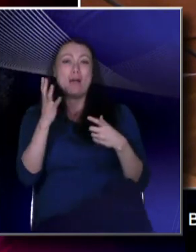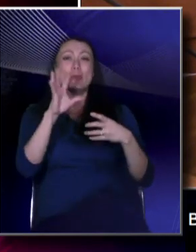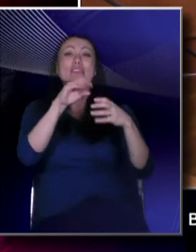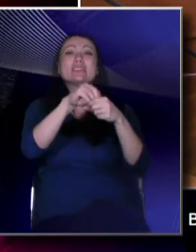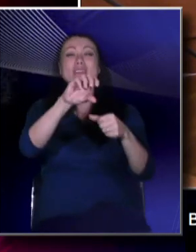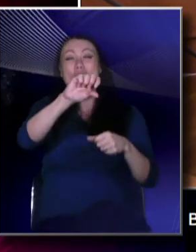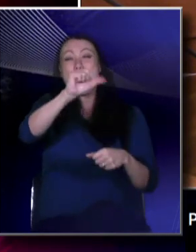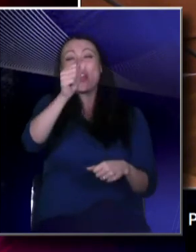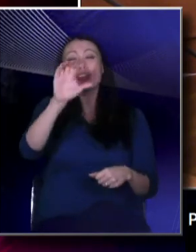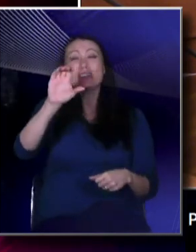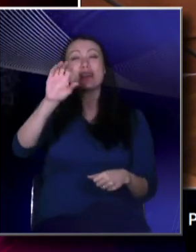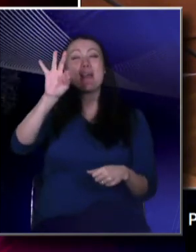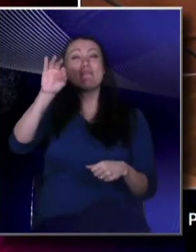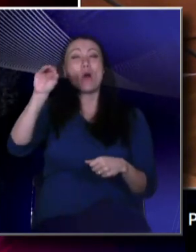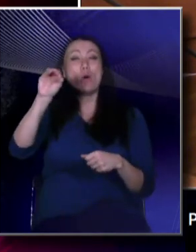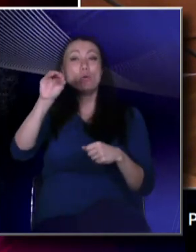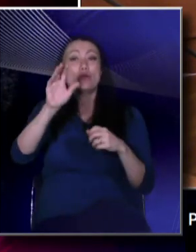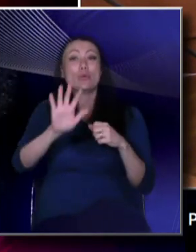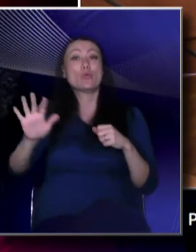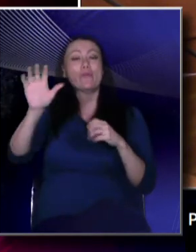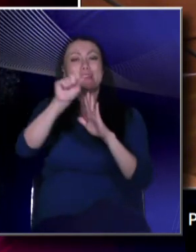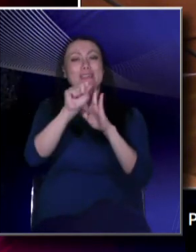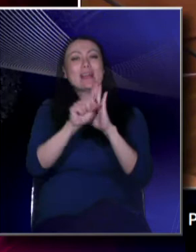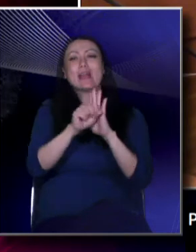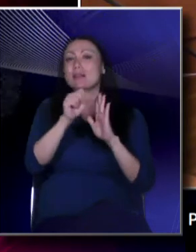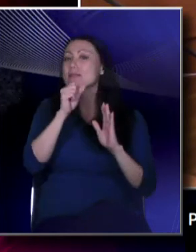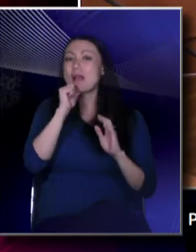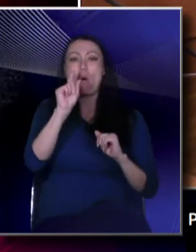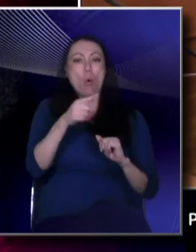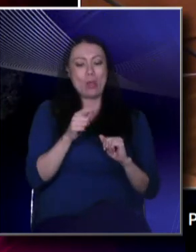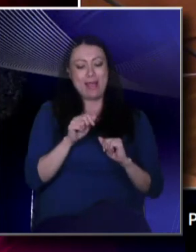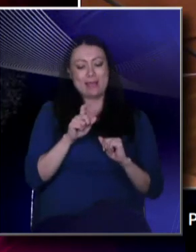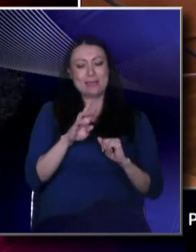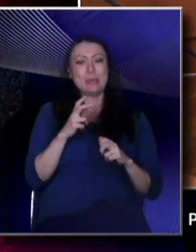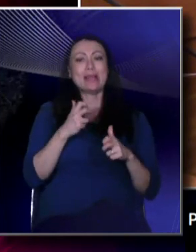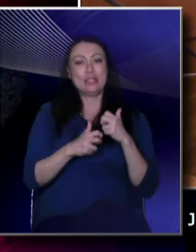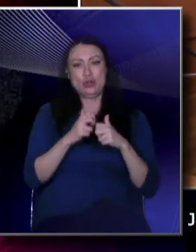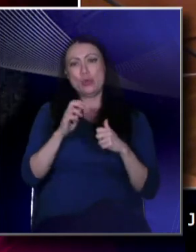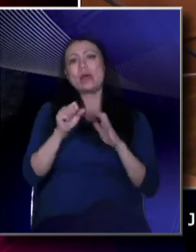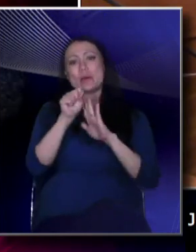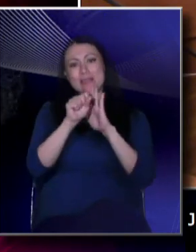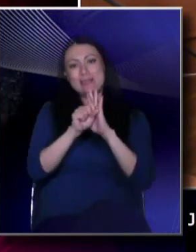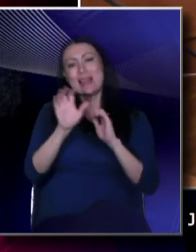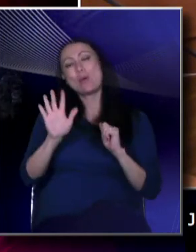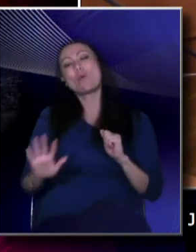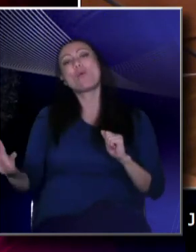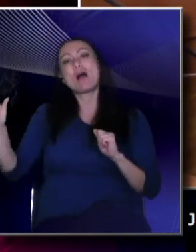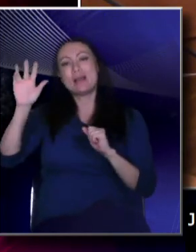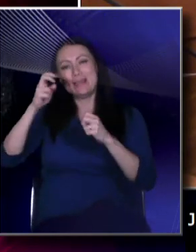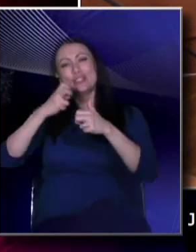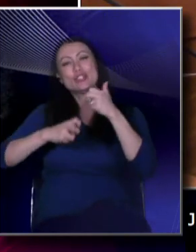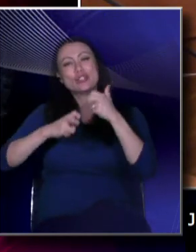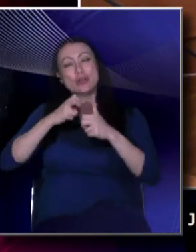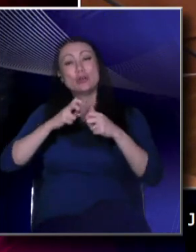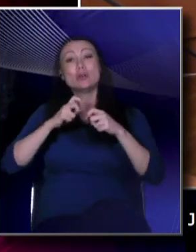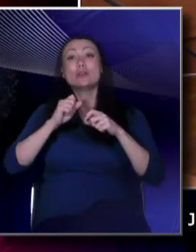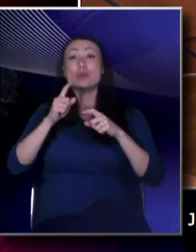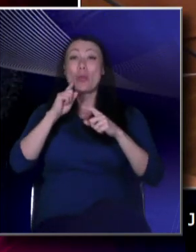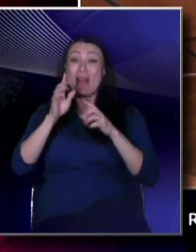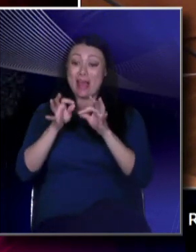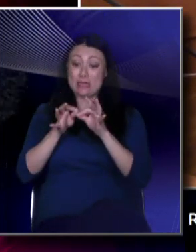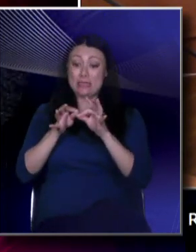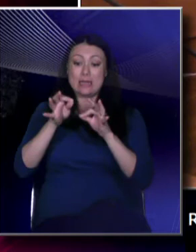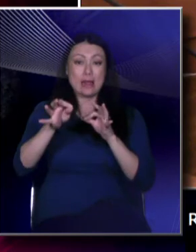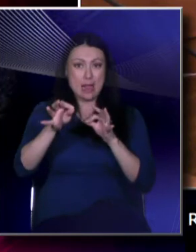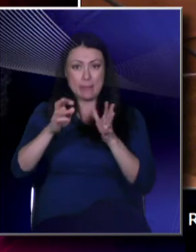through the state, and it was not just an ASDB issue, it was a statewide issue. But as a result of the delay, we